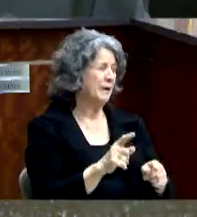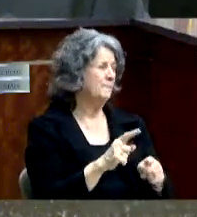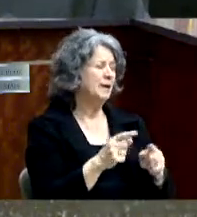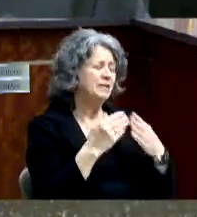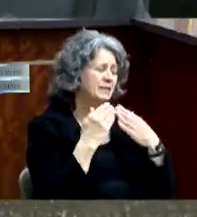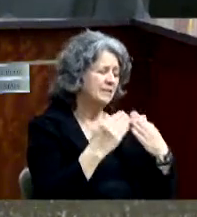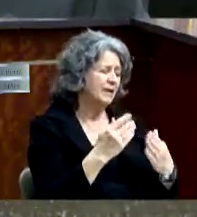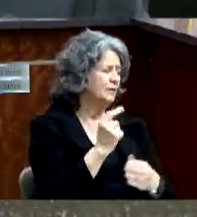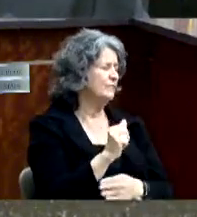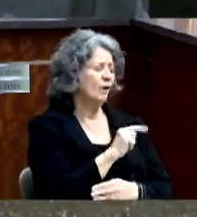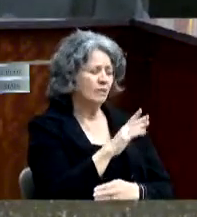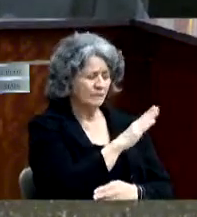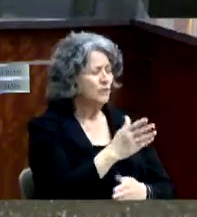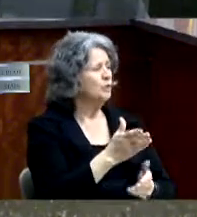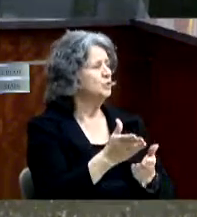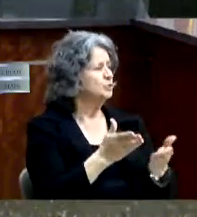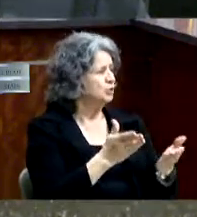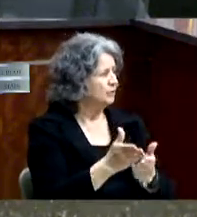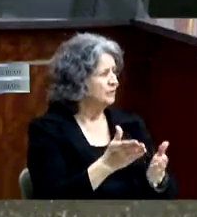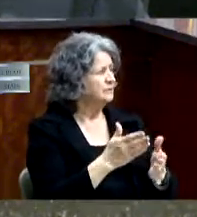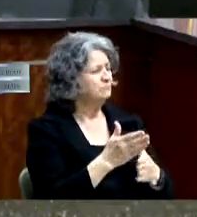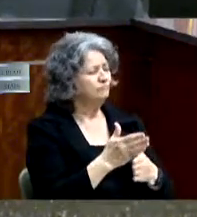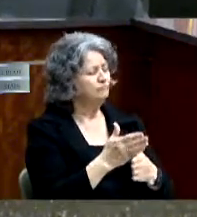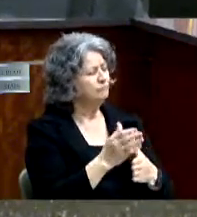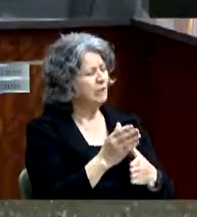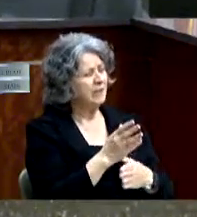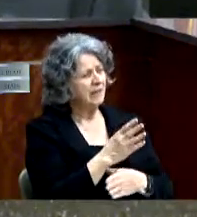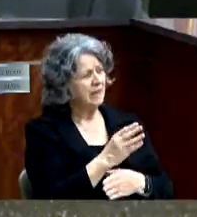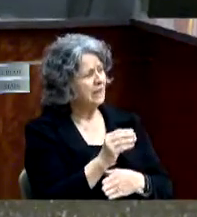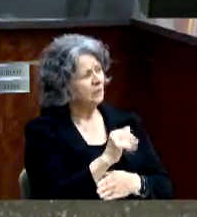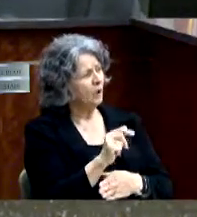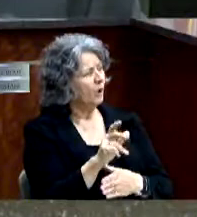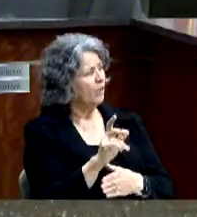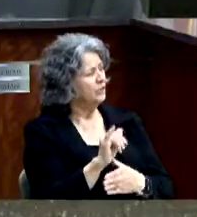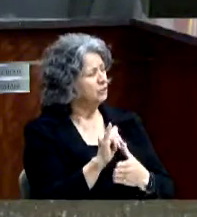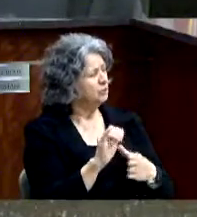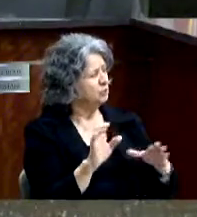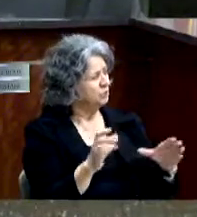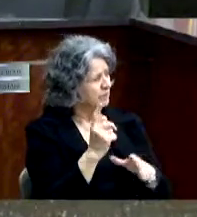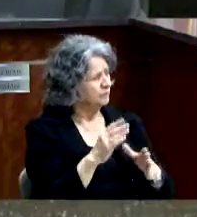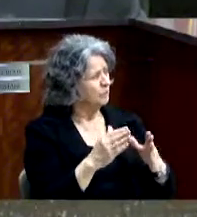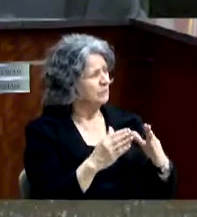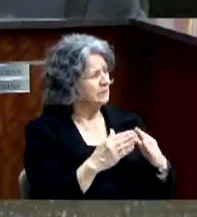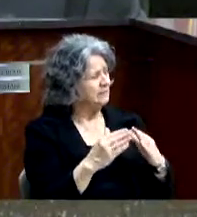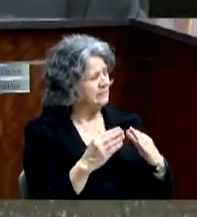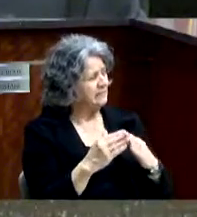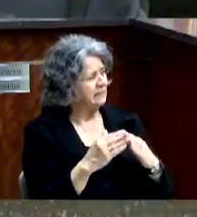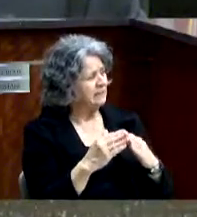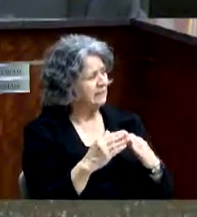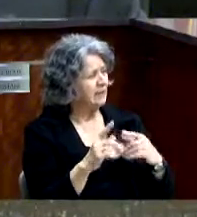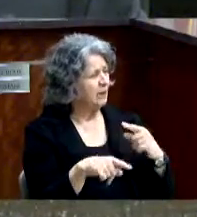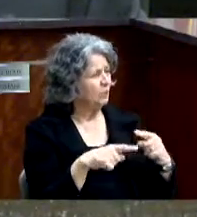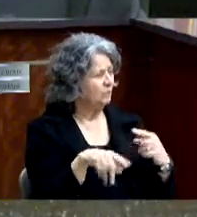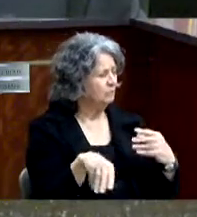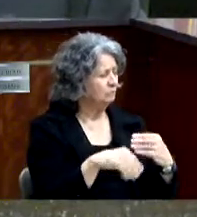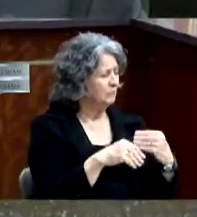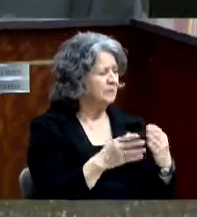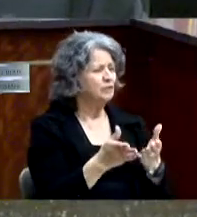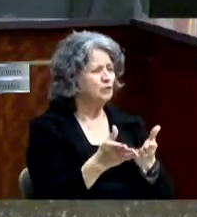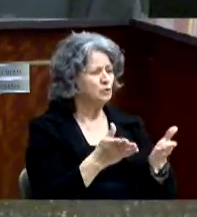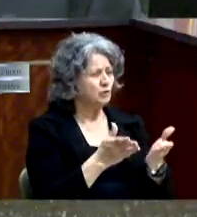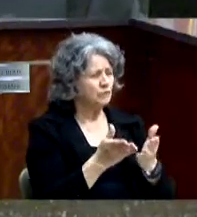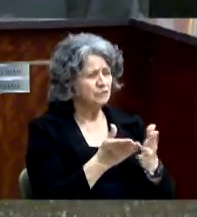your partnership and the work that you did in the city when we expanded service, whether it was through our park and rec or